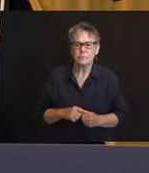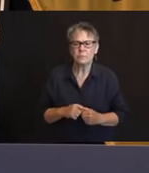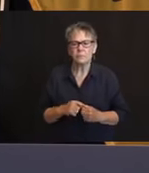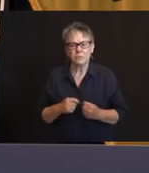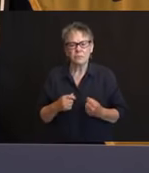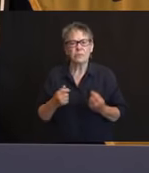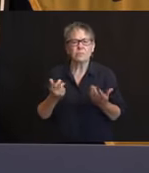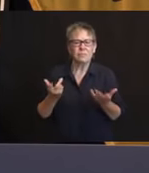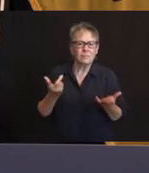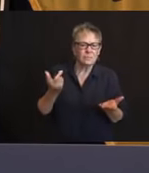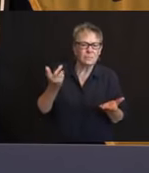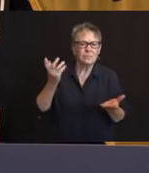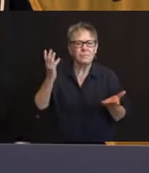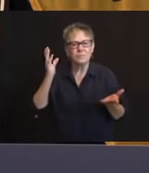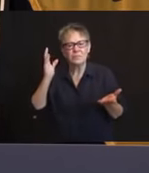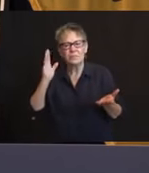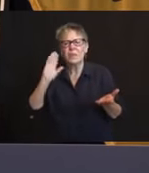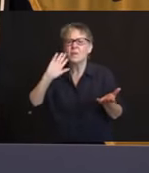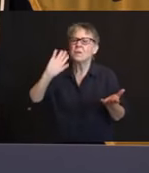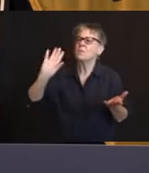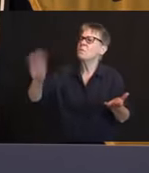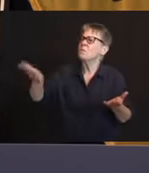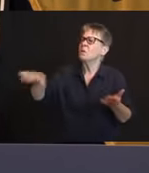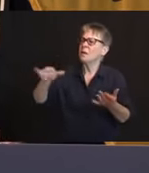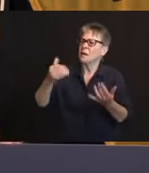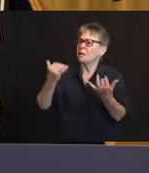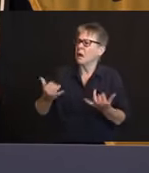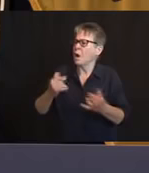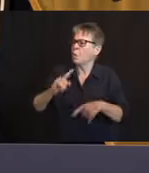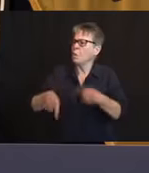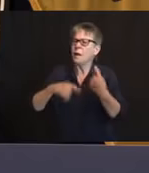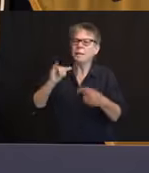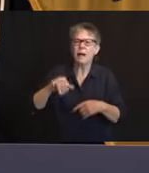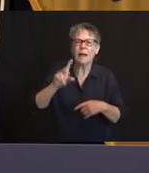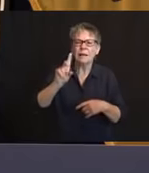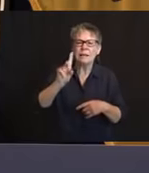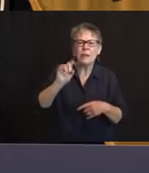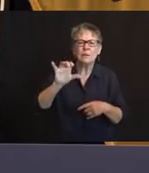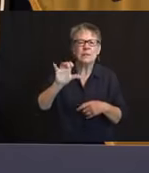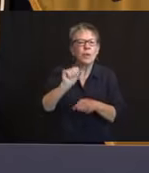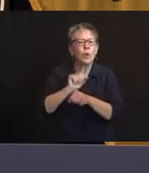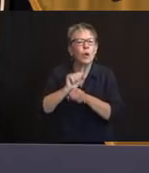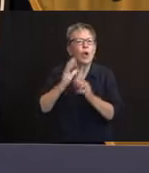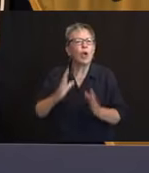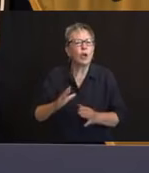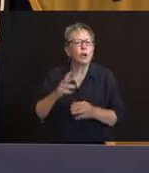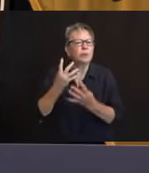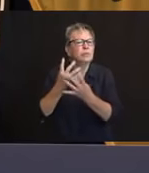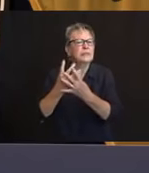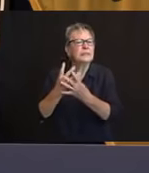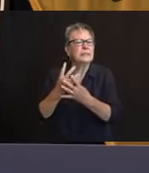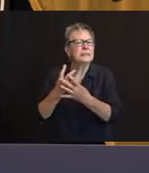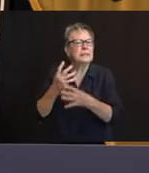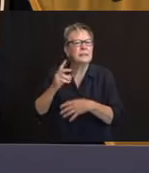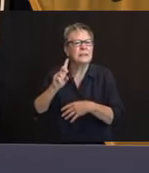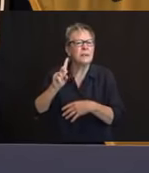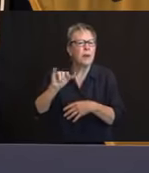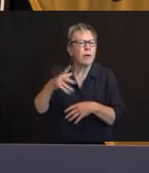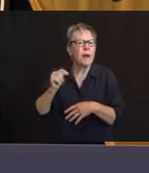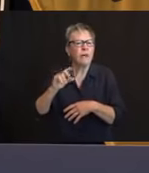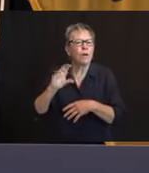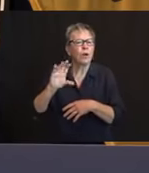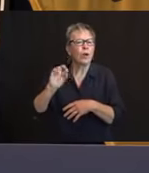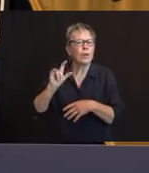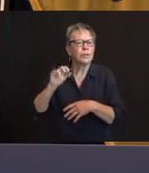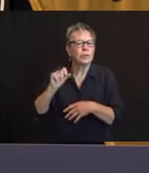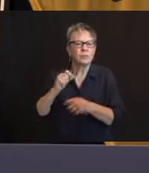officer. I think the Attorney General's step today, along with his, I think, almost overlooked chokehold directive of 10 days ago,